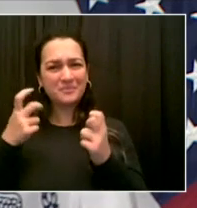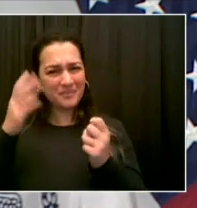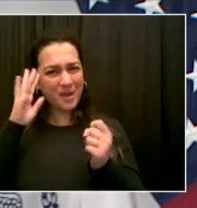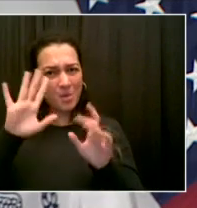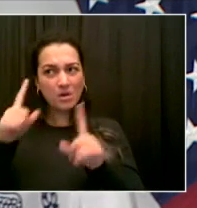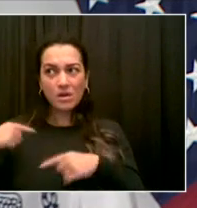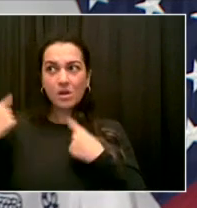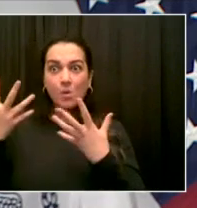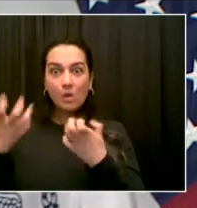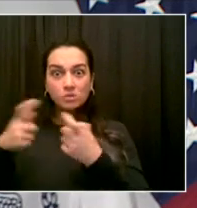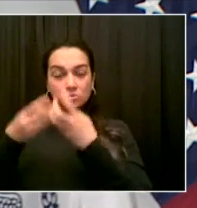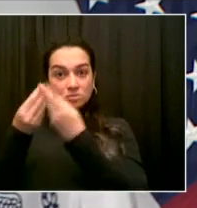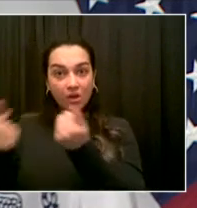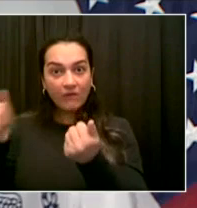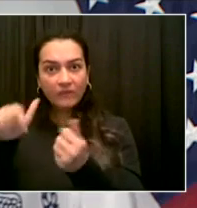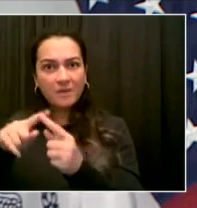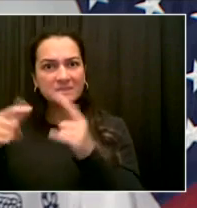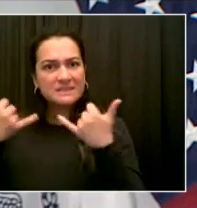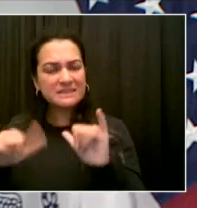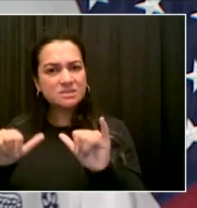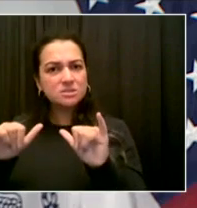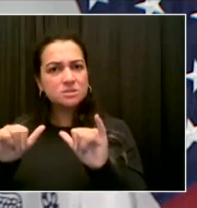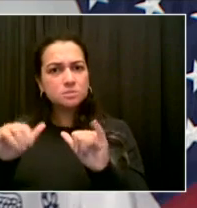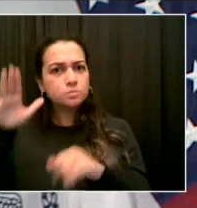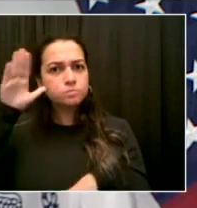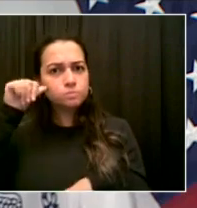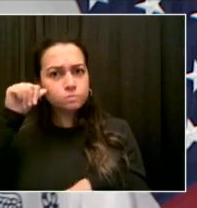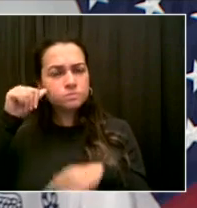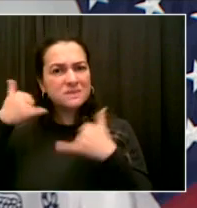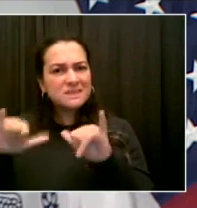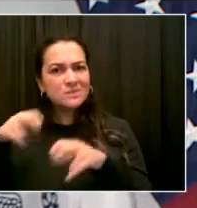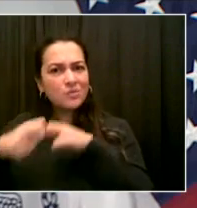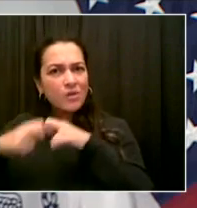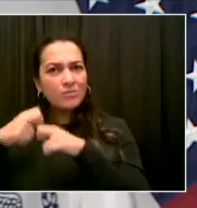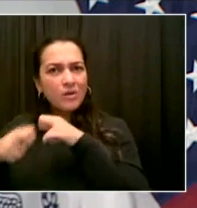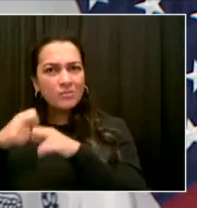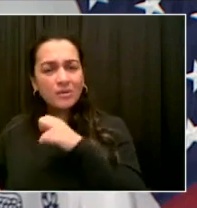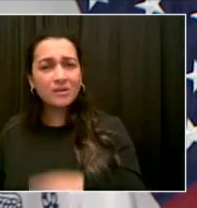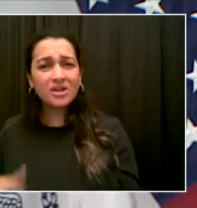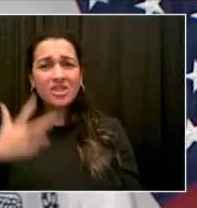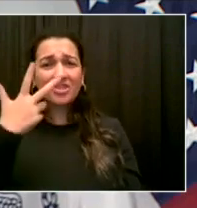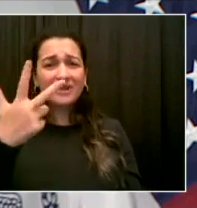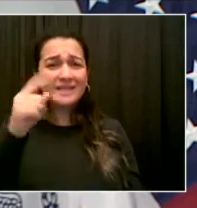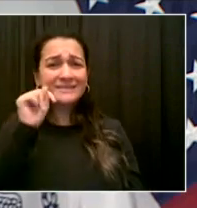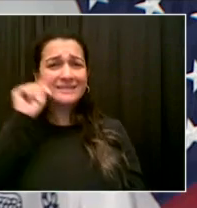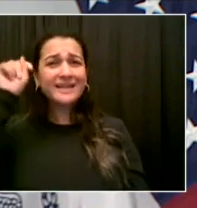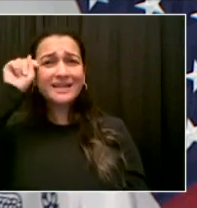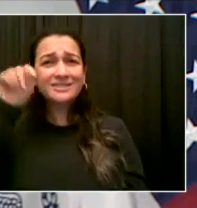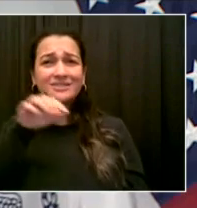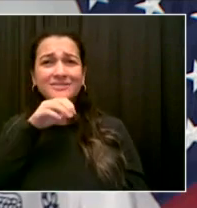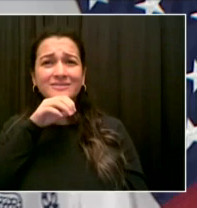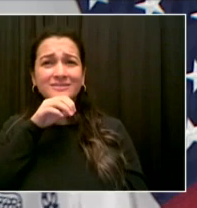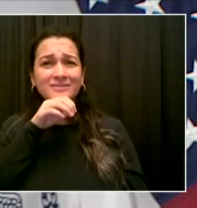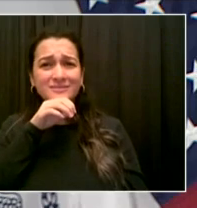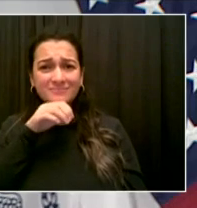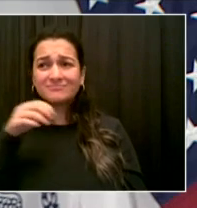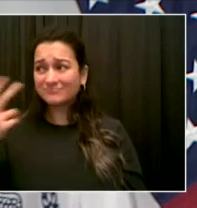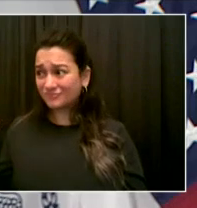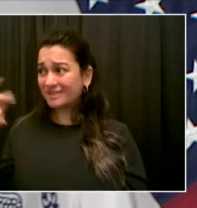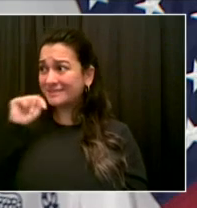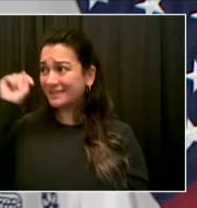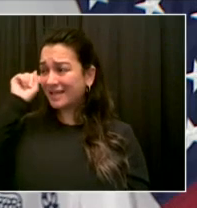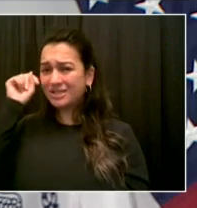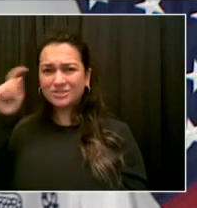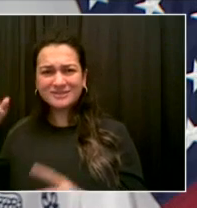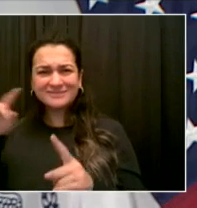doing enough, given that we're seeing these attacks continuing, or do we need to do more, in particular, if you have anything to say about how bias crimes